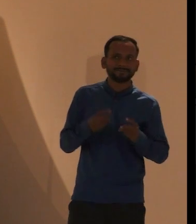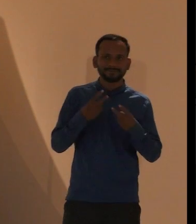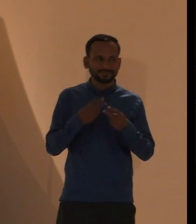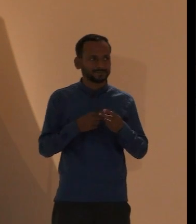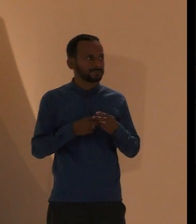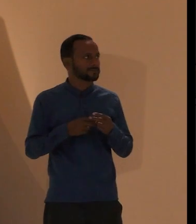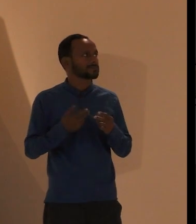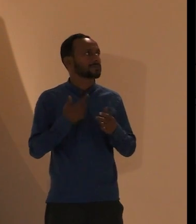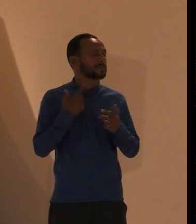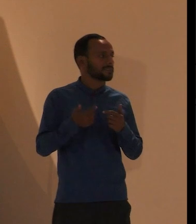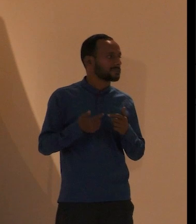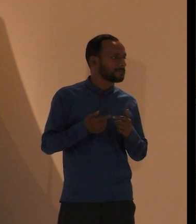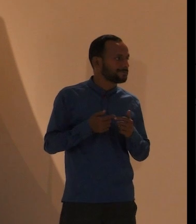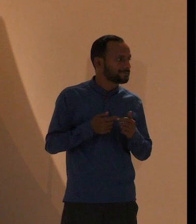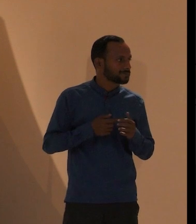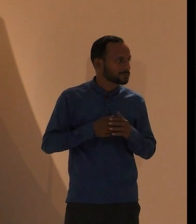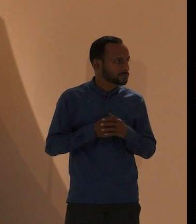So in order to